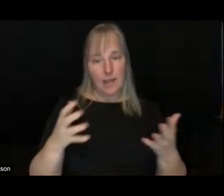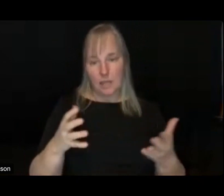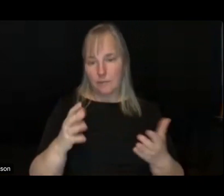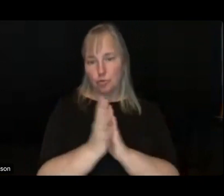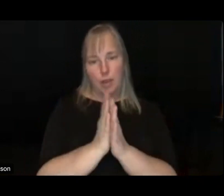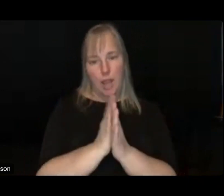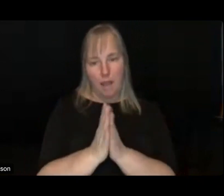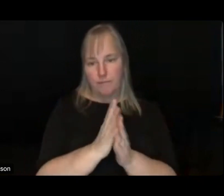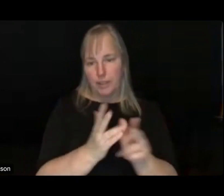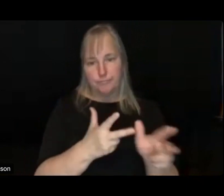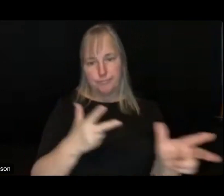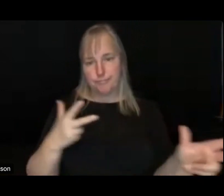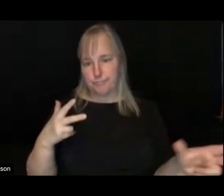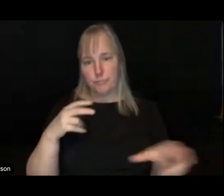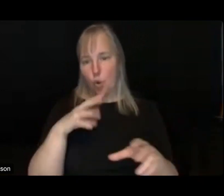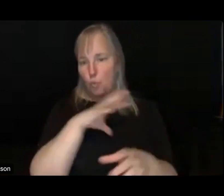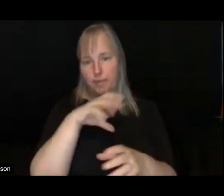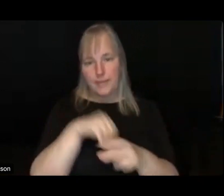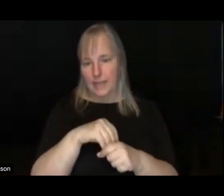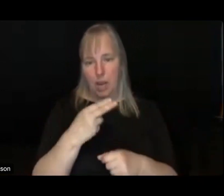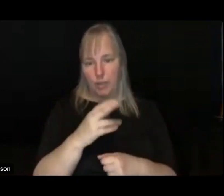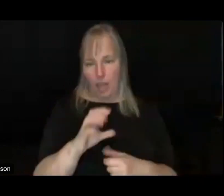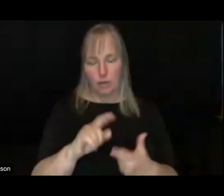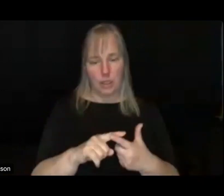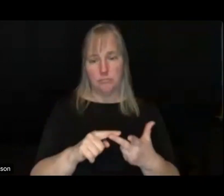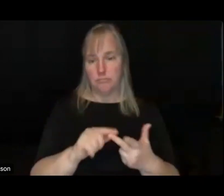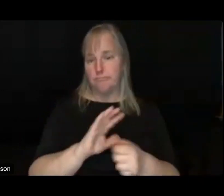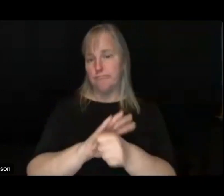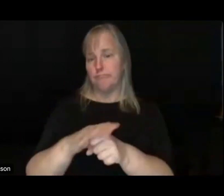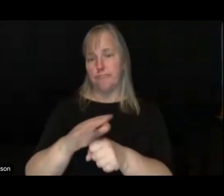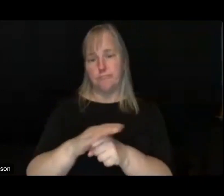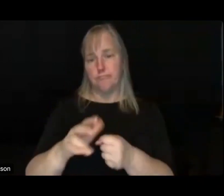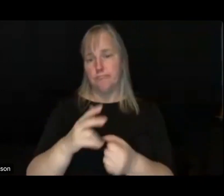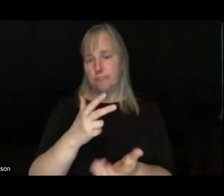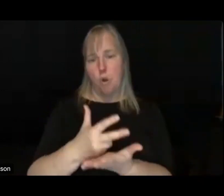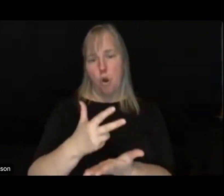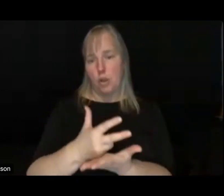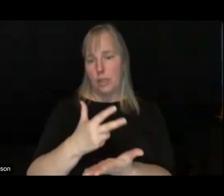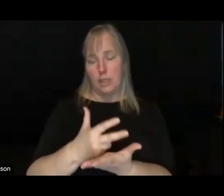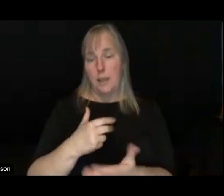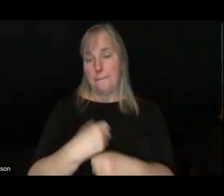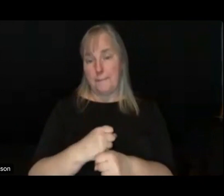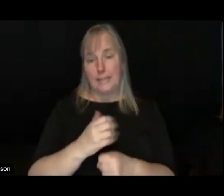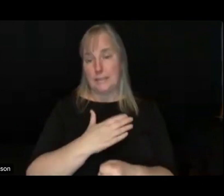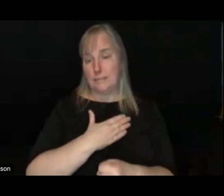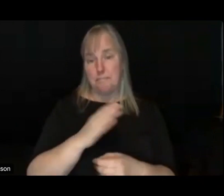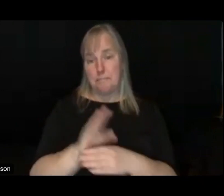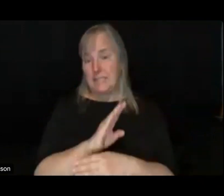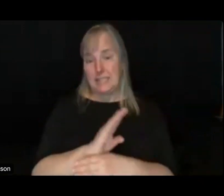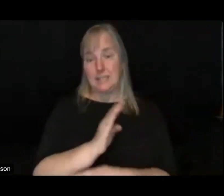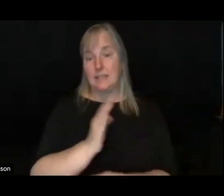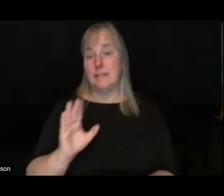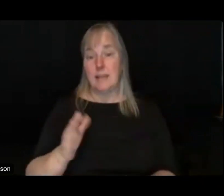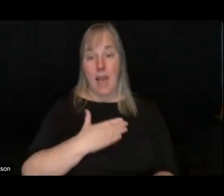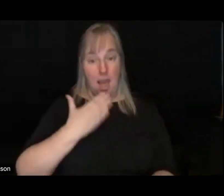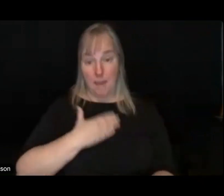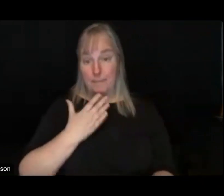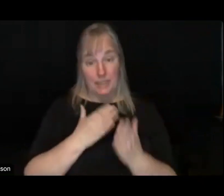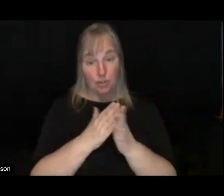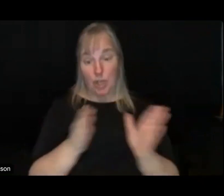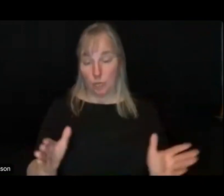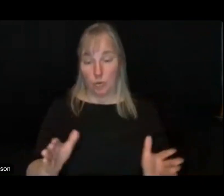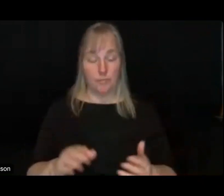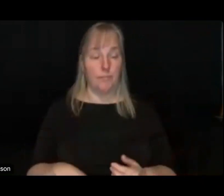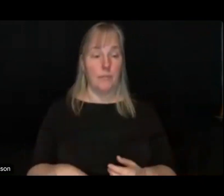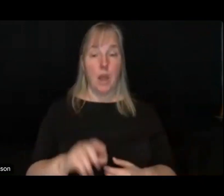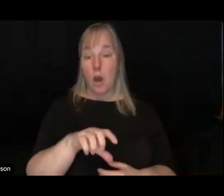County. Ample amount of parking, I think, makes businesses happy in general. The other thing that I think